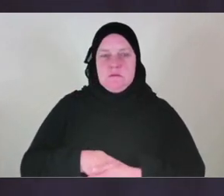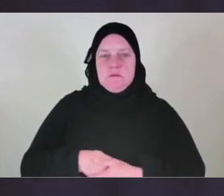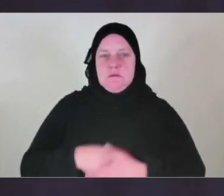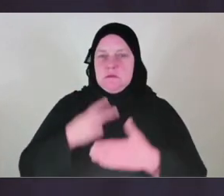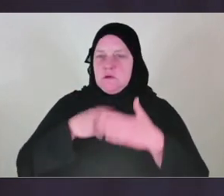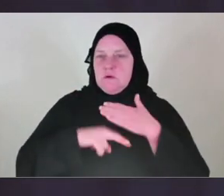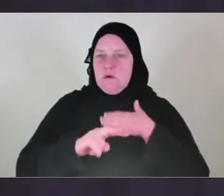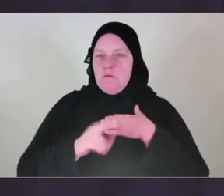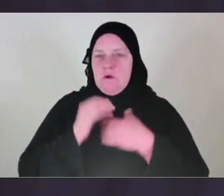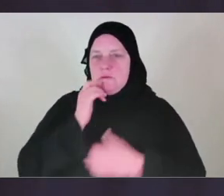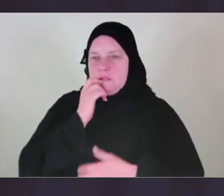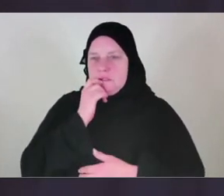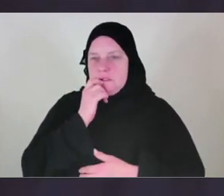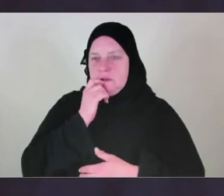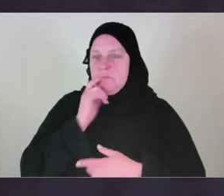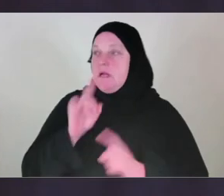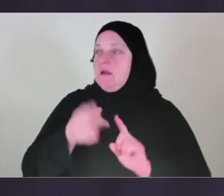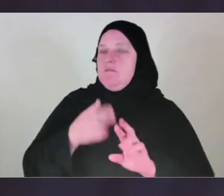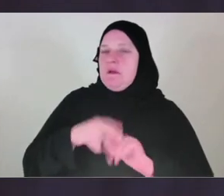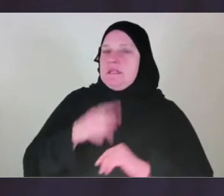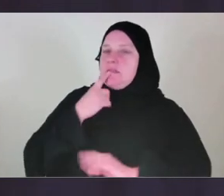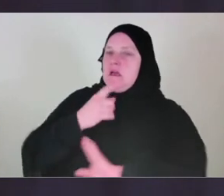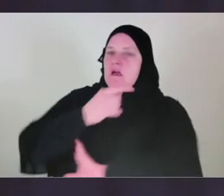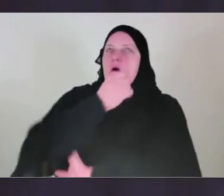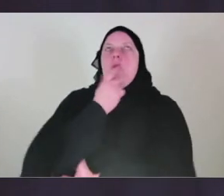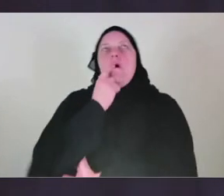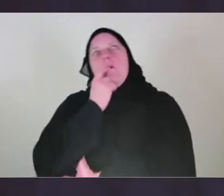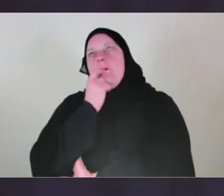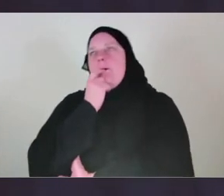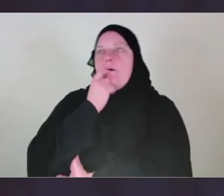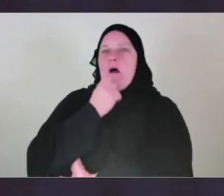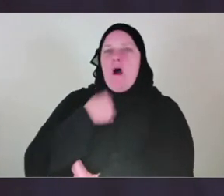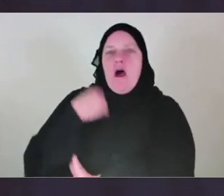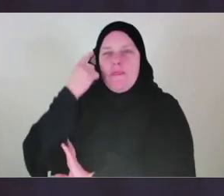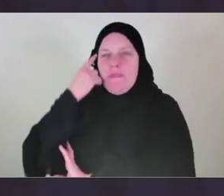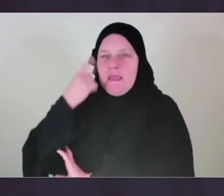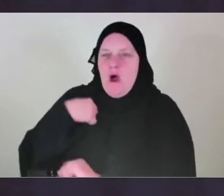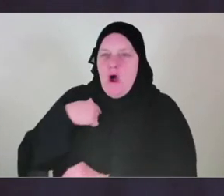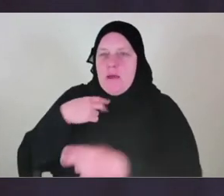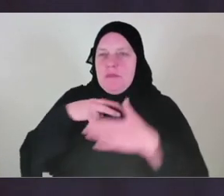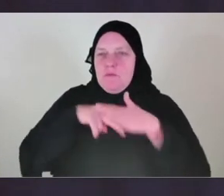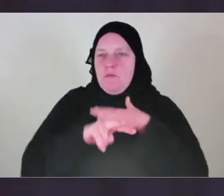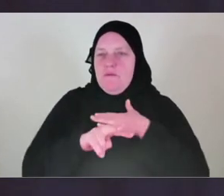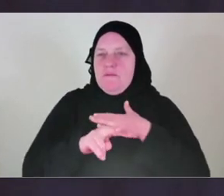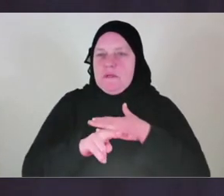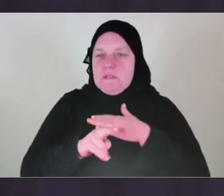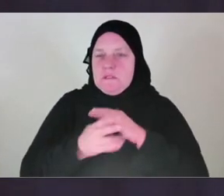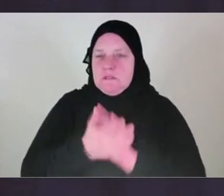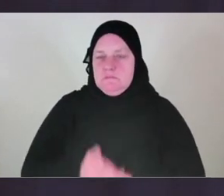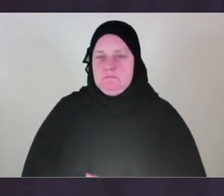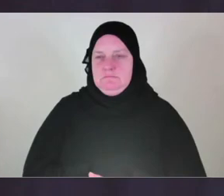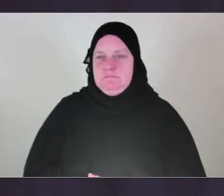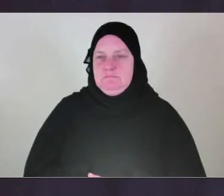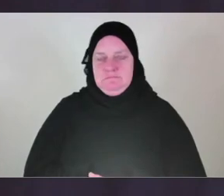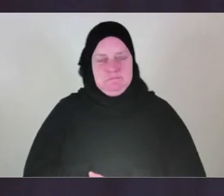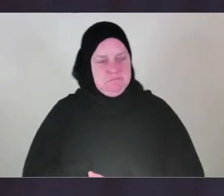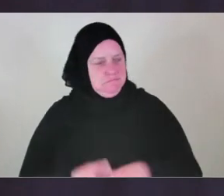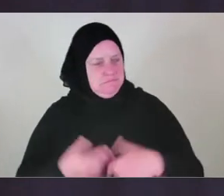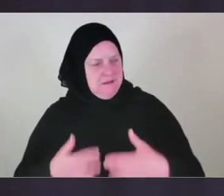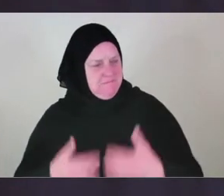going somewhere else. How are you going to take my words? How would you accept what I'm saying if I'm